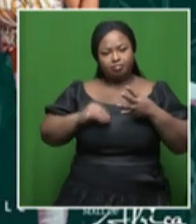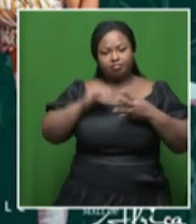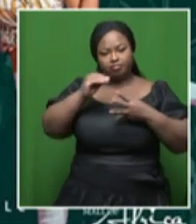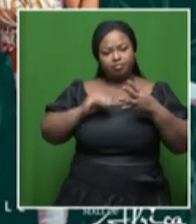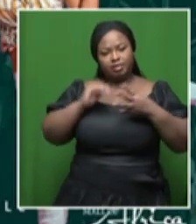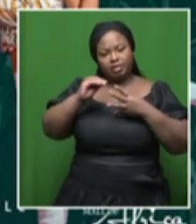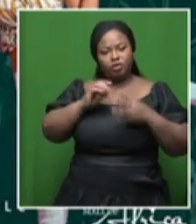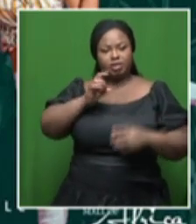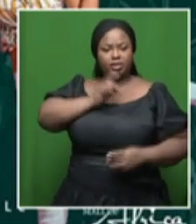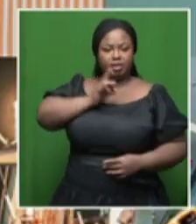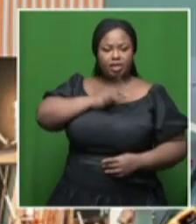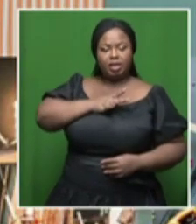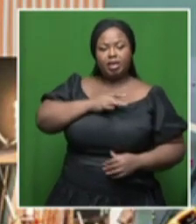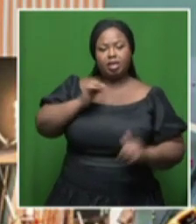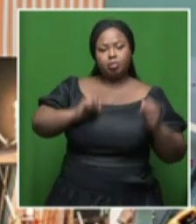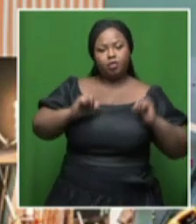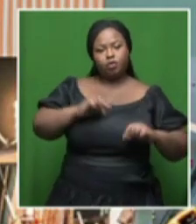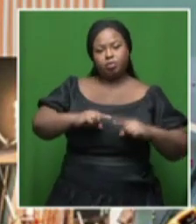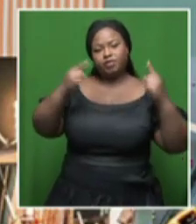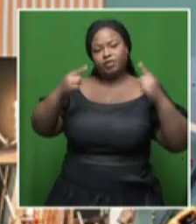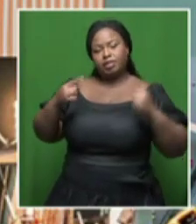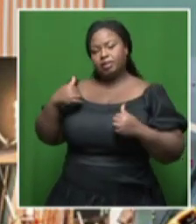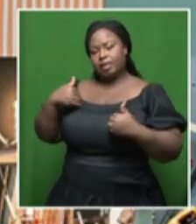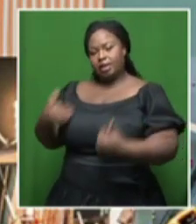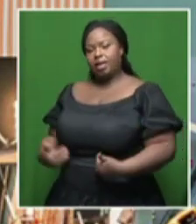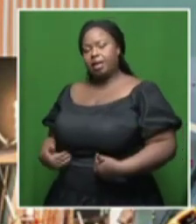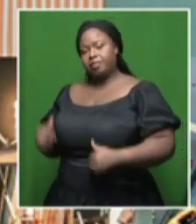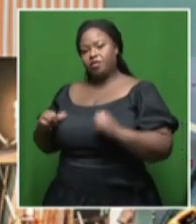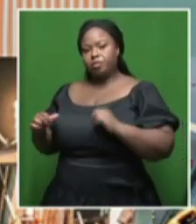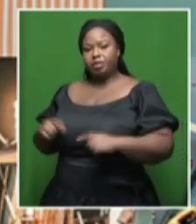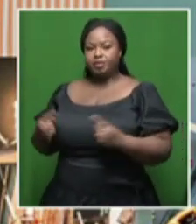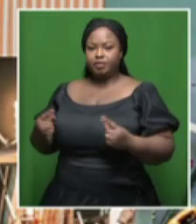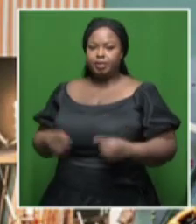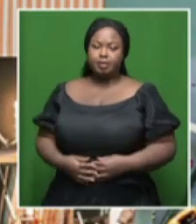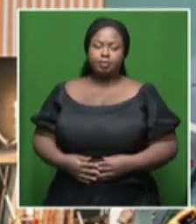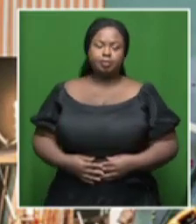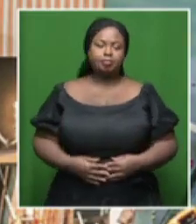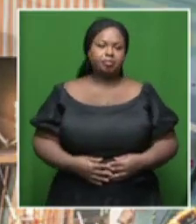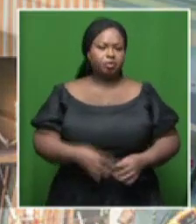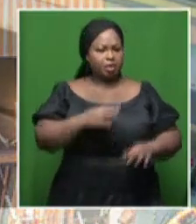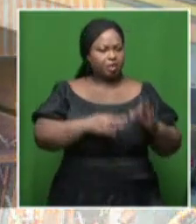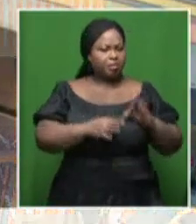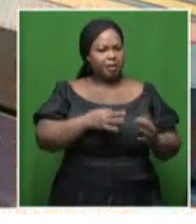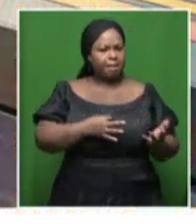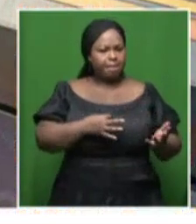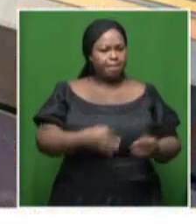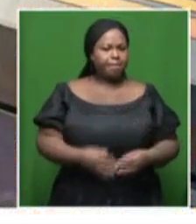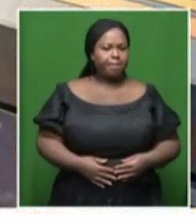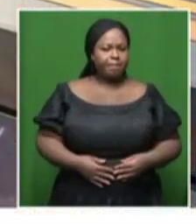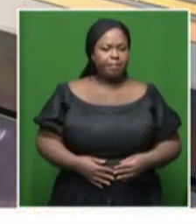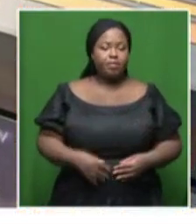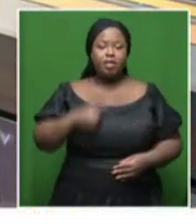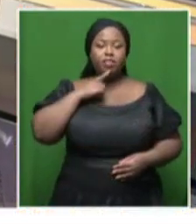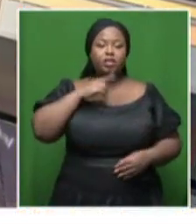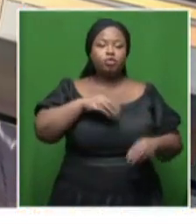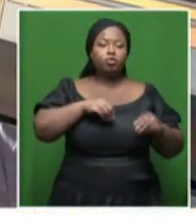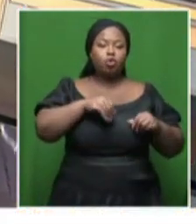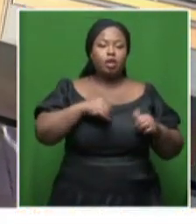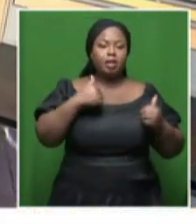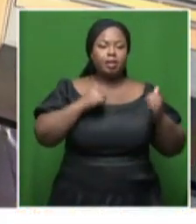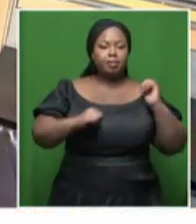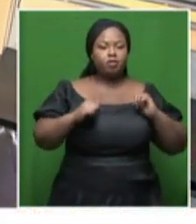on Saturday than Sunday. So that's the only thing that really differs. The lineup. Yes. Tell us a little bit about that as well. So the Soil will be performing on